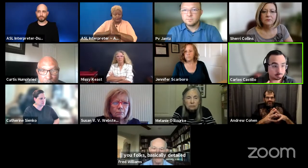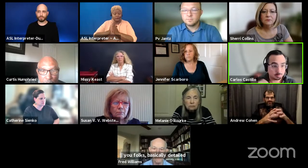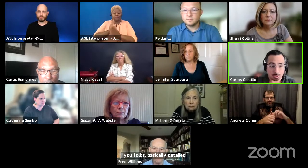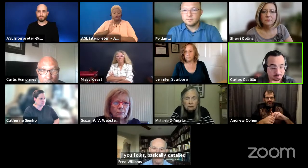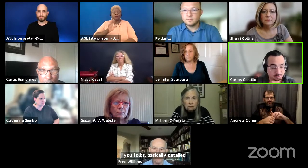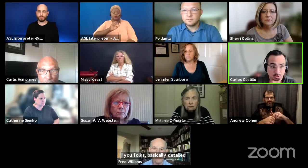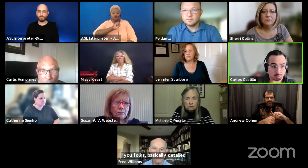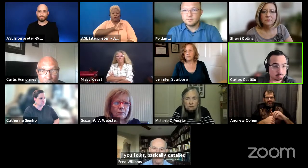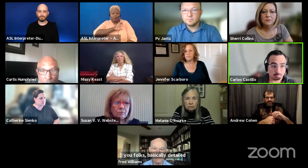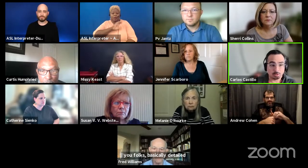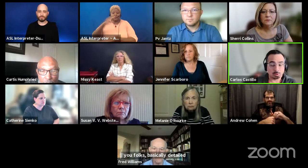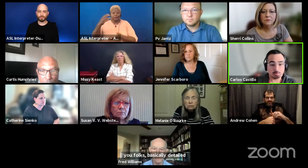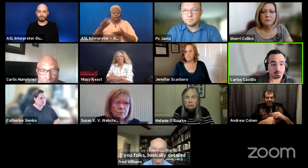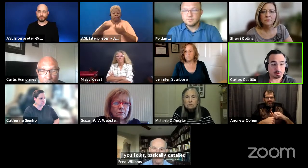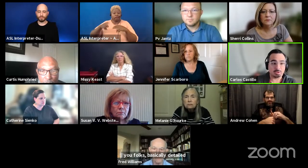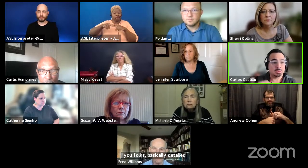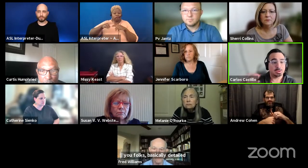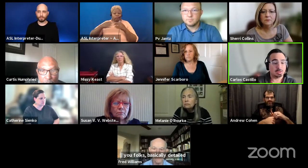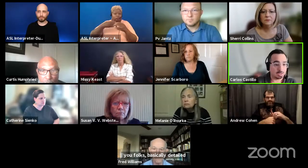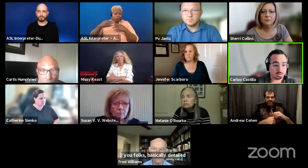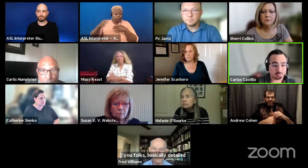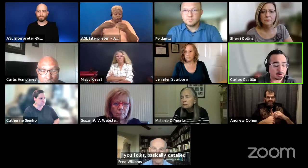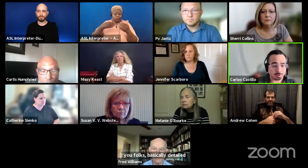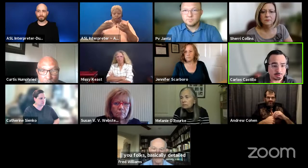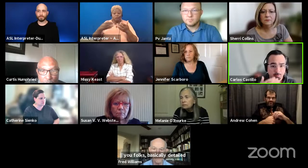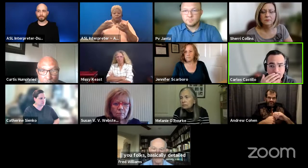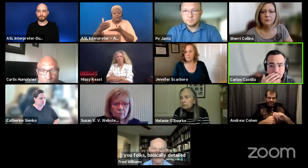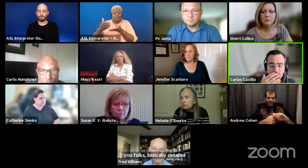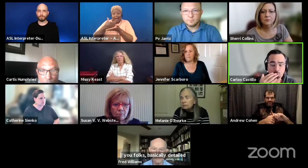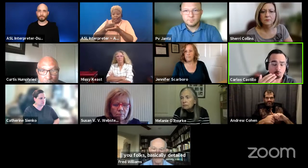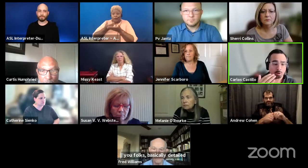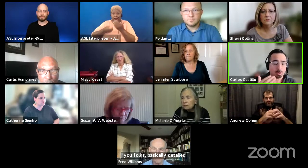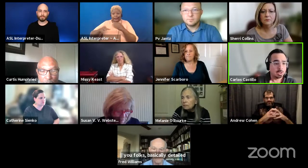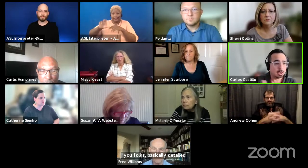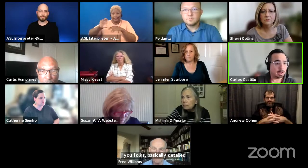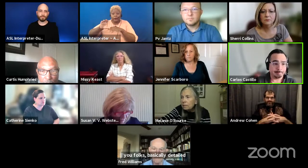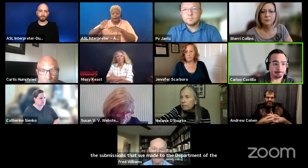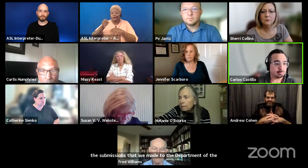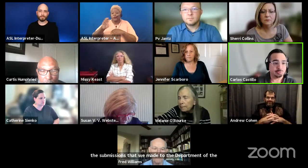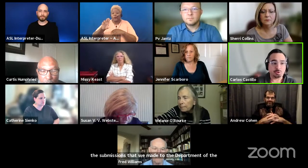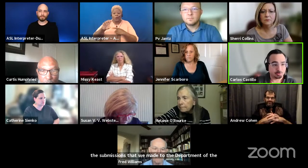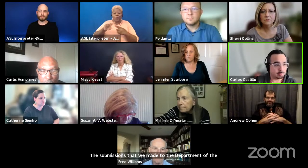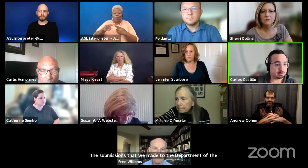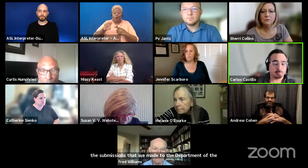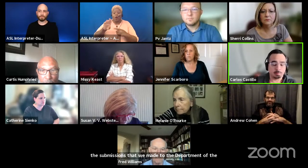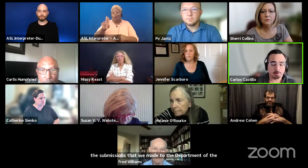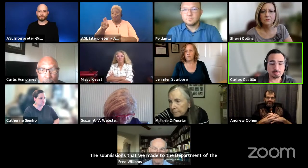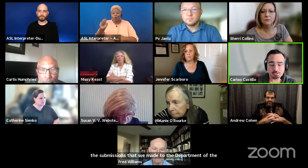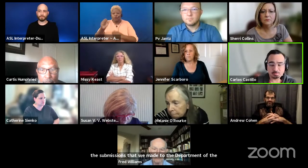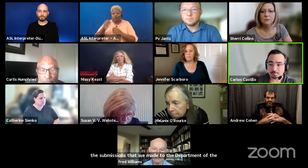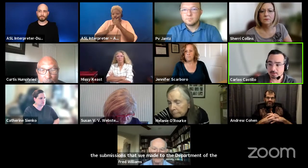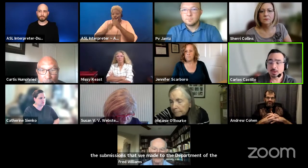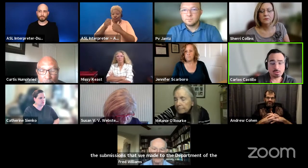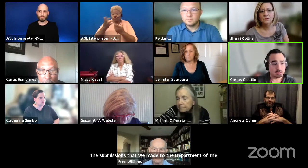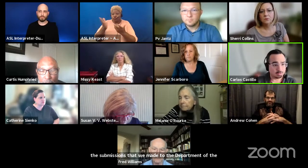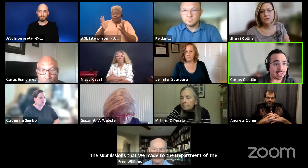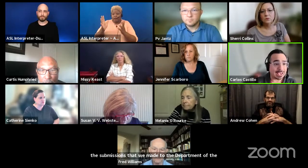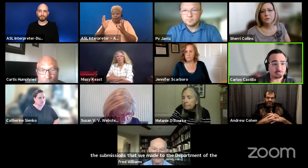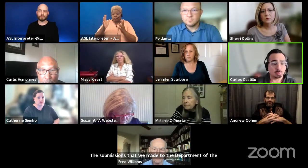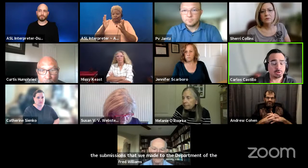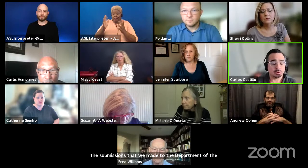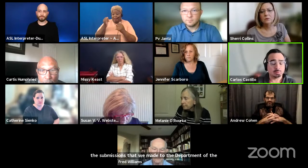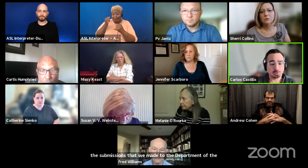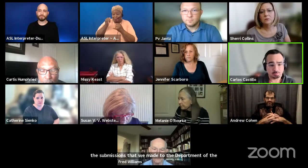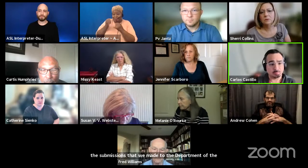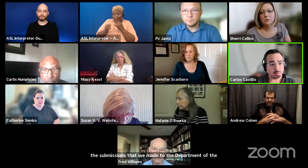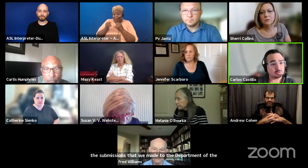Sherry's compensation, whether it be a salary increase or bonus structure, whatever the case may be. In this